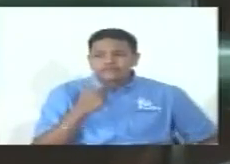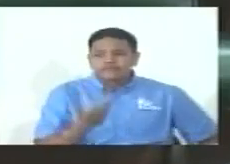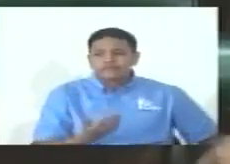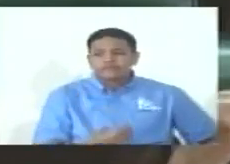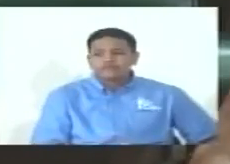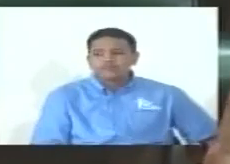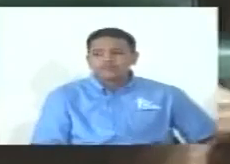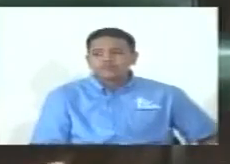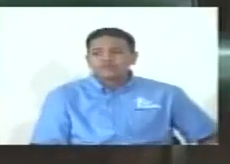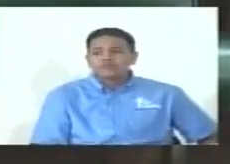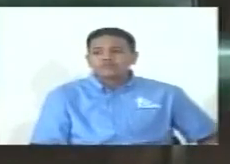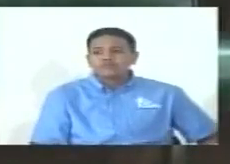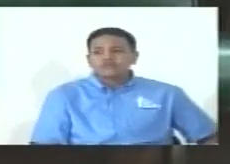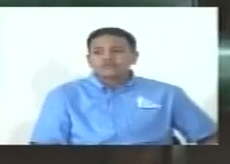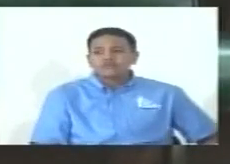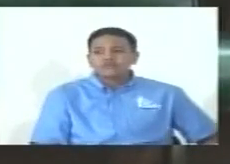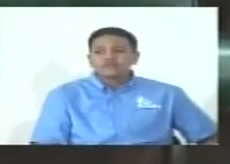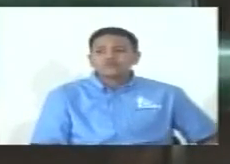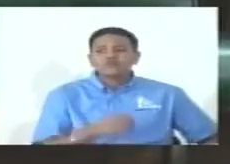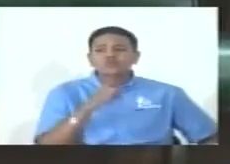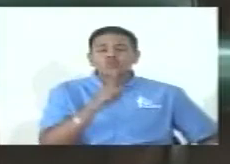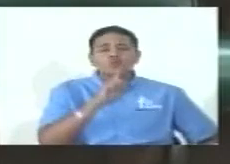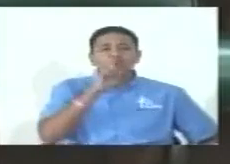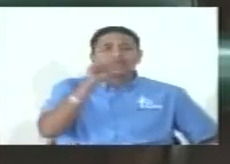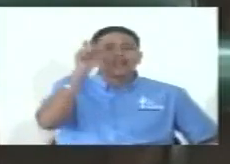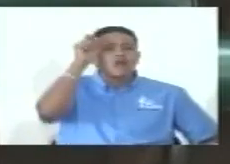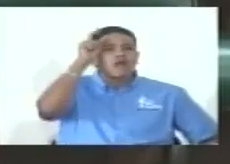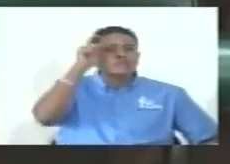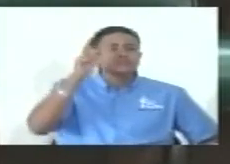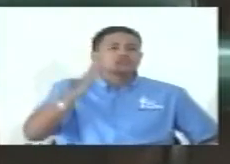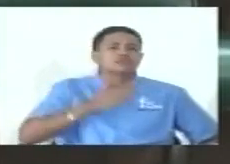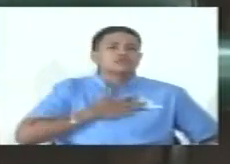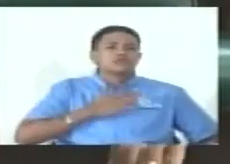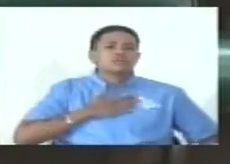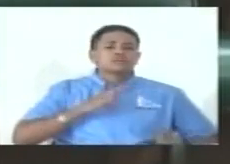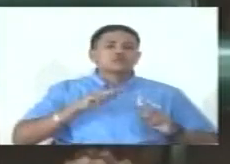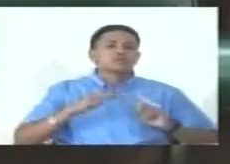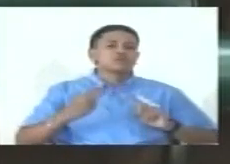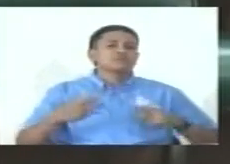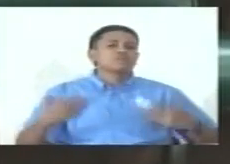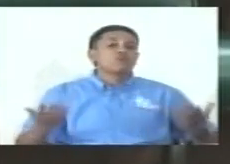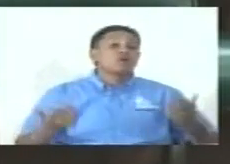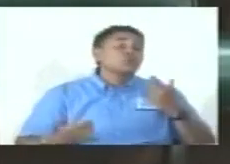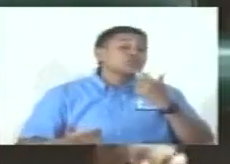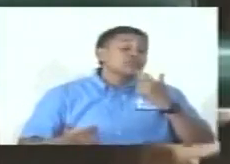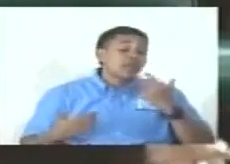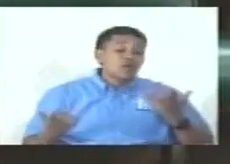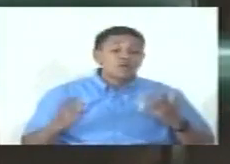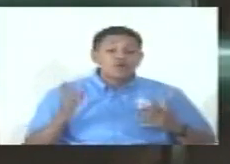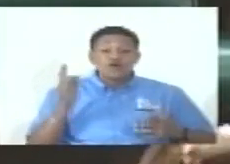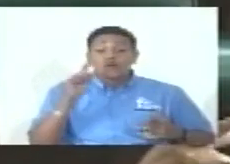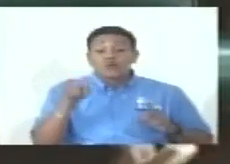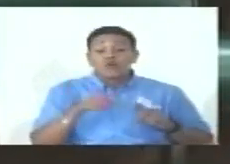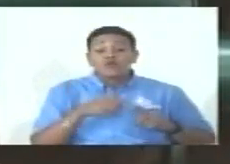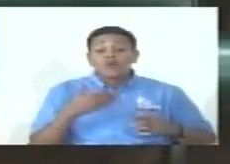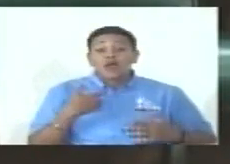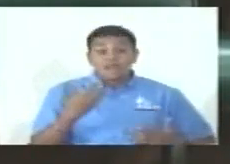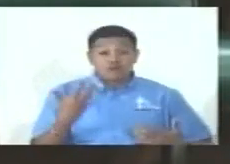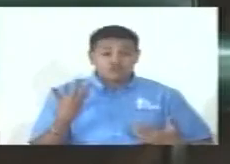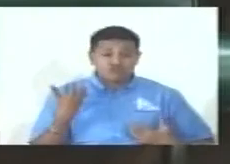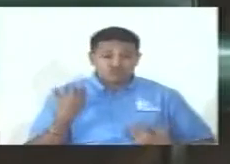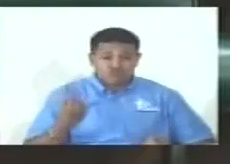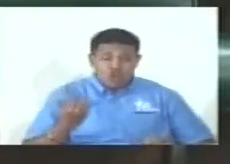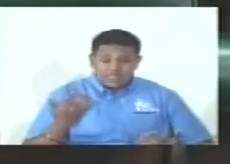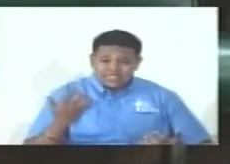so that you understand where I'm coming from, Mr. President. That is to say, when you have a strong desire